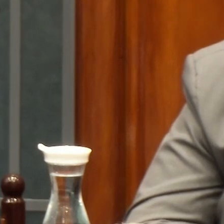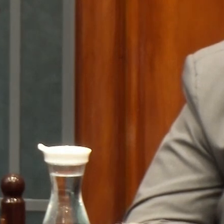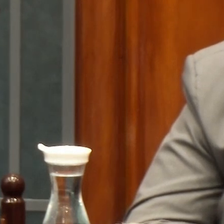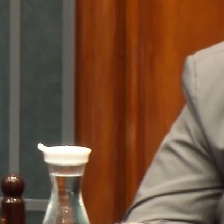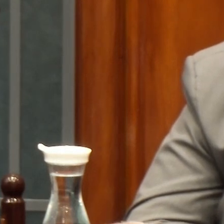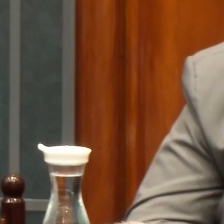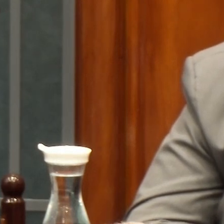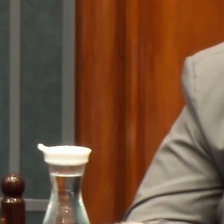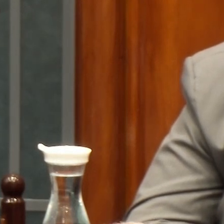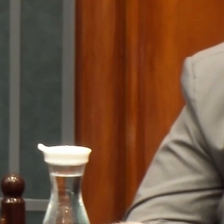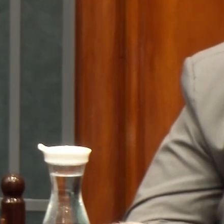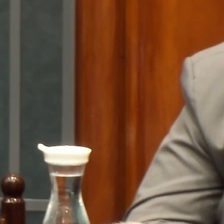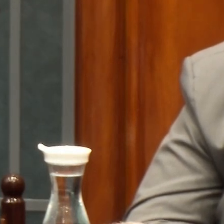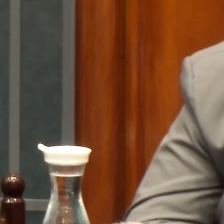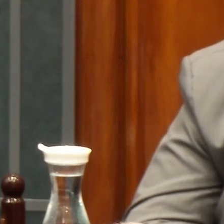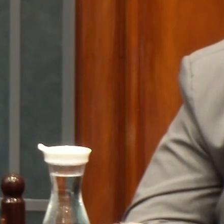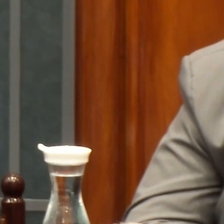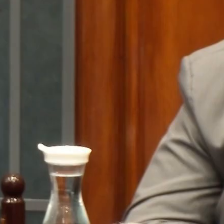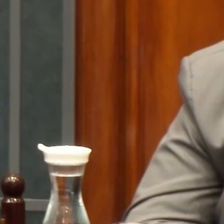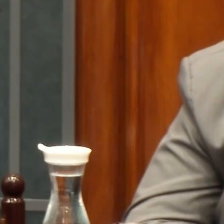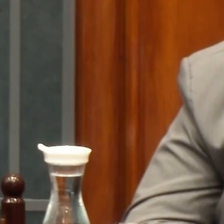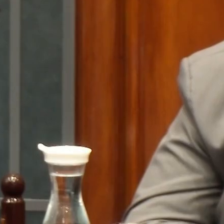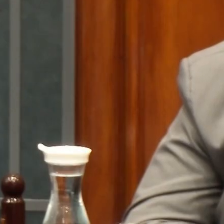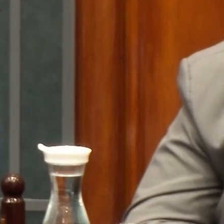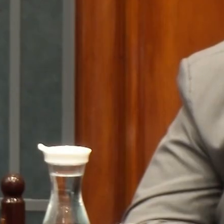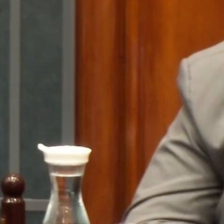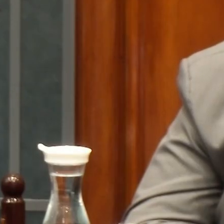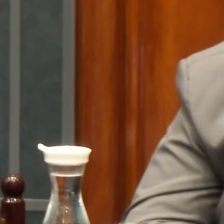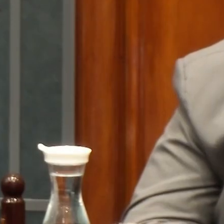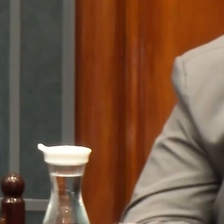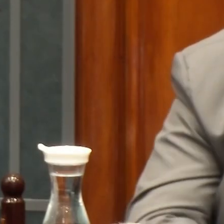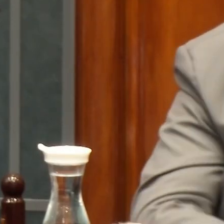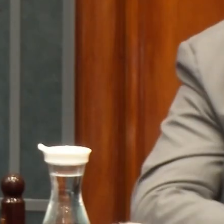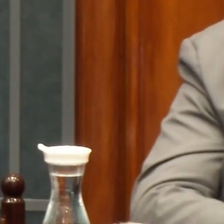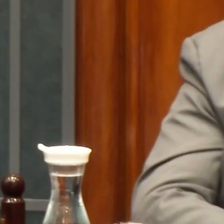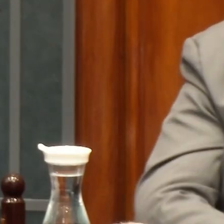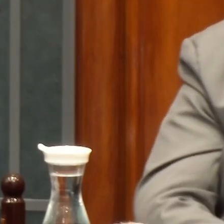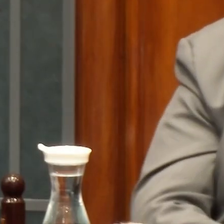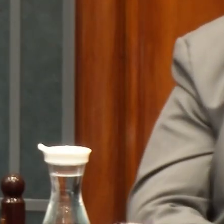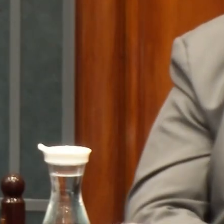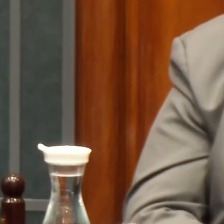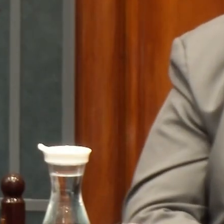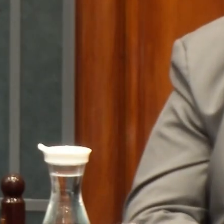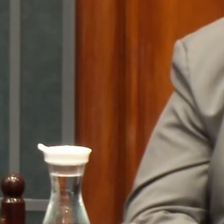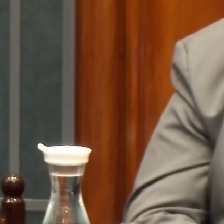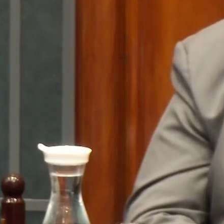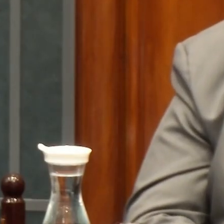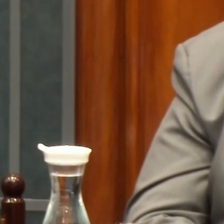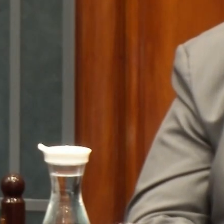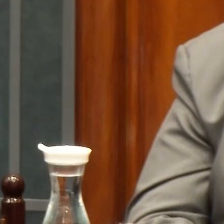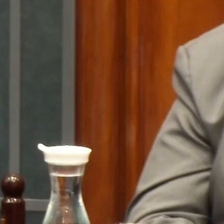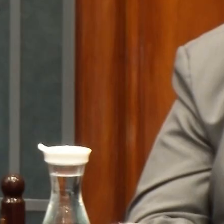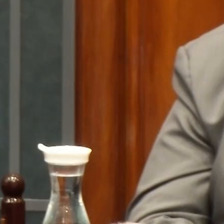On one of our side events, together with the former Assistant Minister for Agriculture, Honorable B.M. Pillay, we